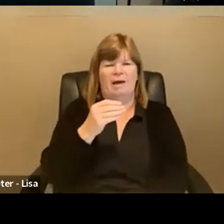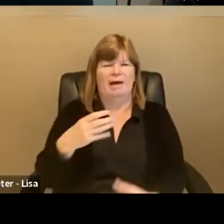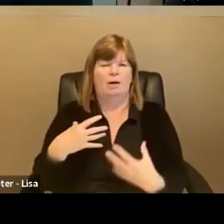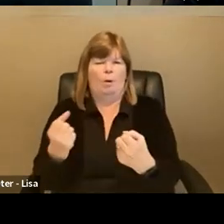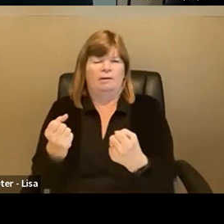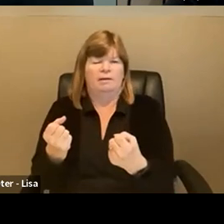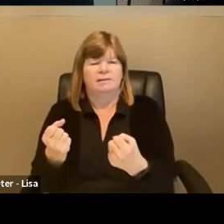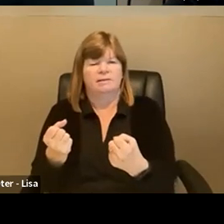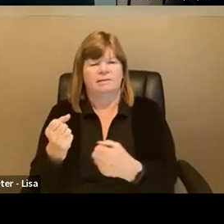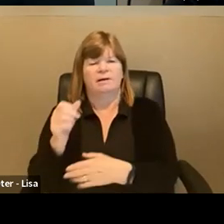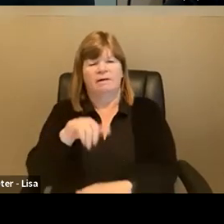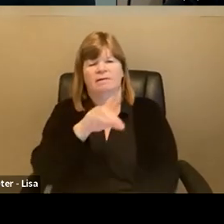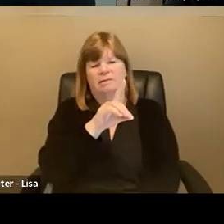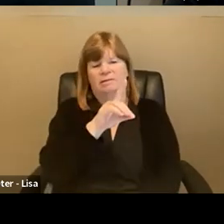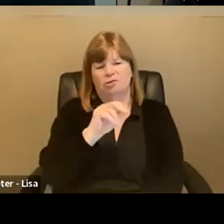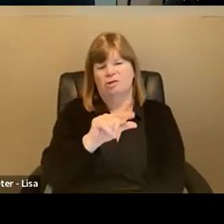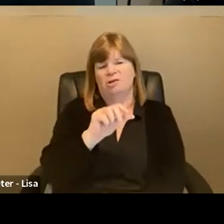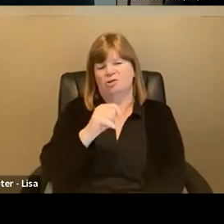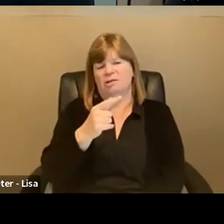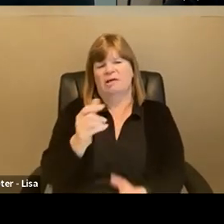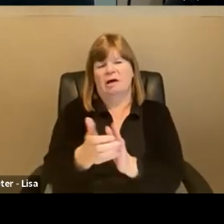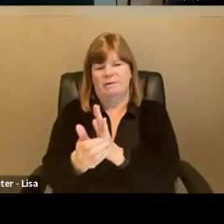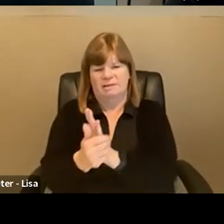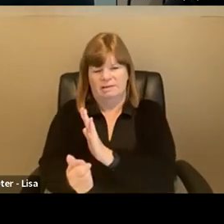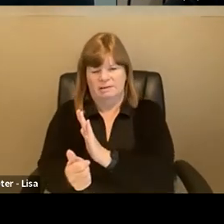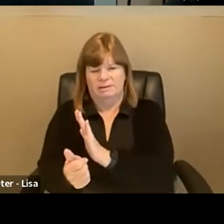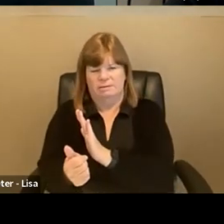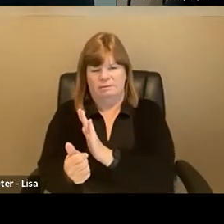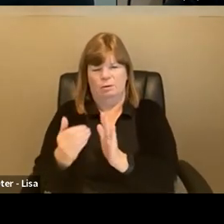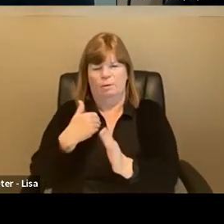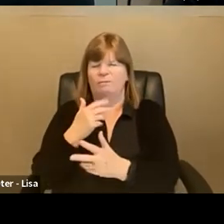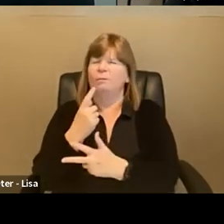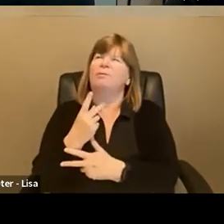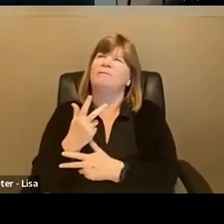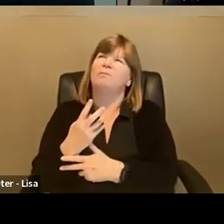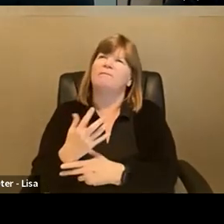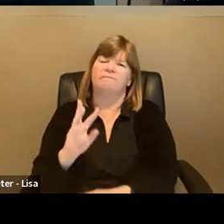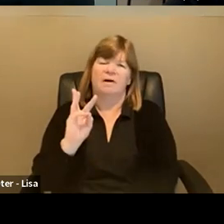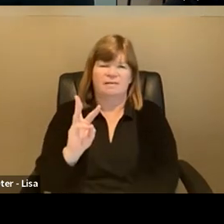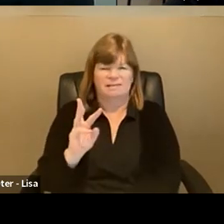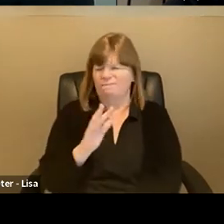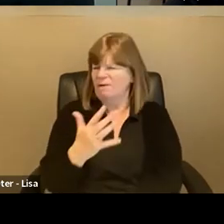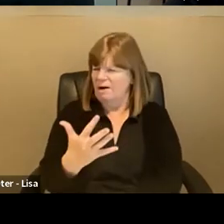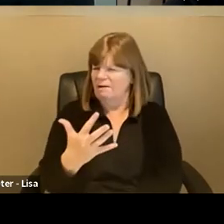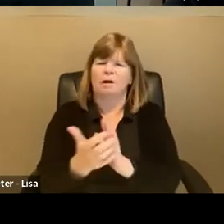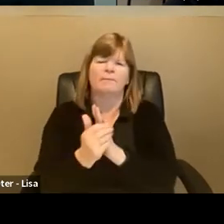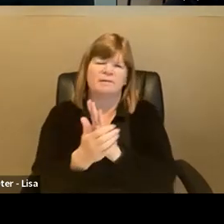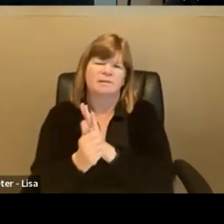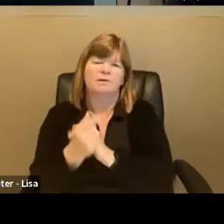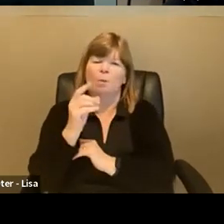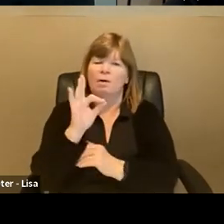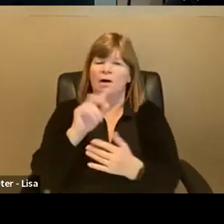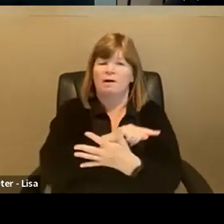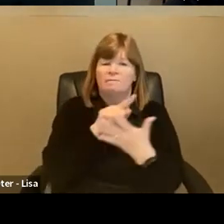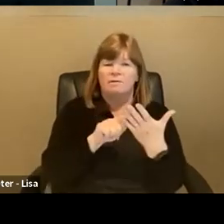are the DigSit competencies. And there are 5 competencies. One of the